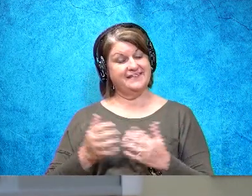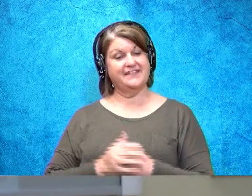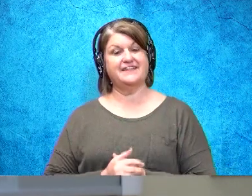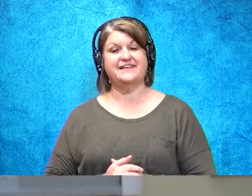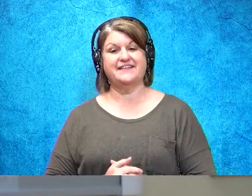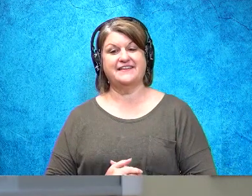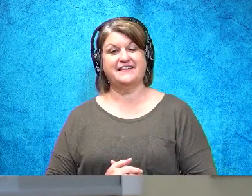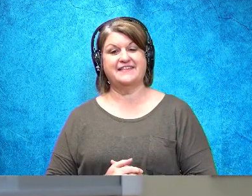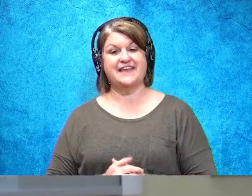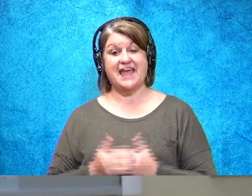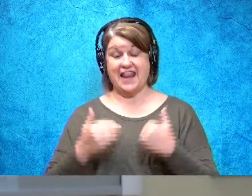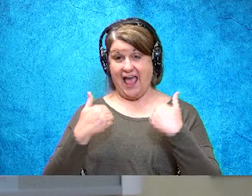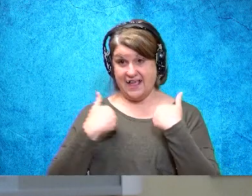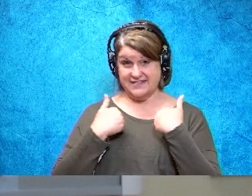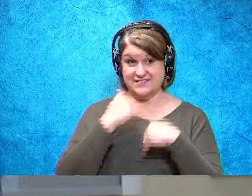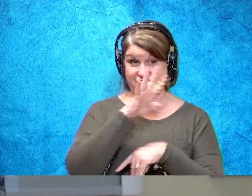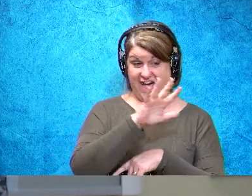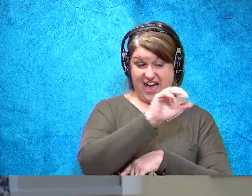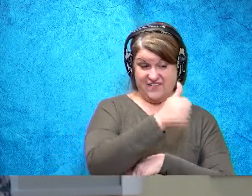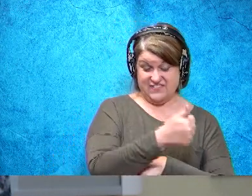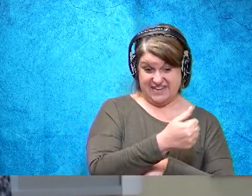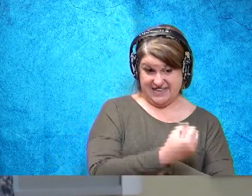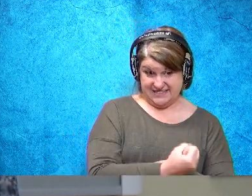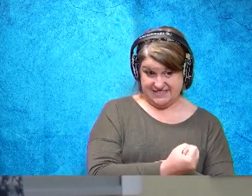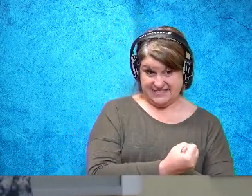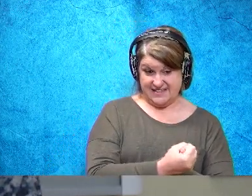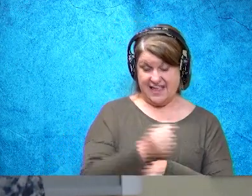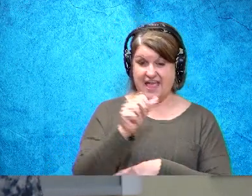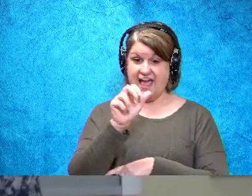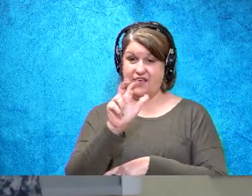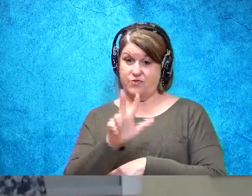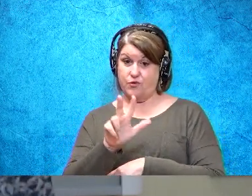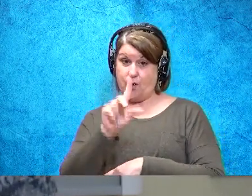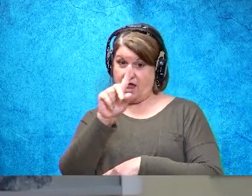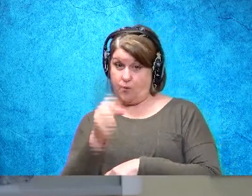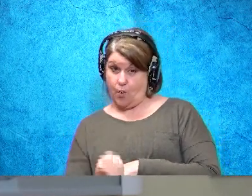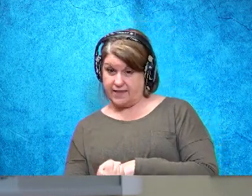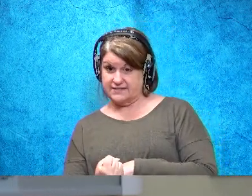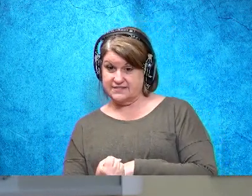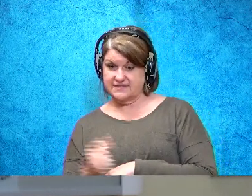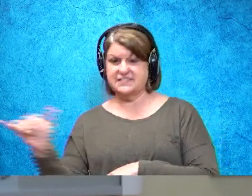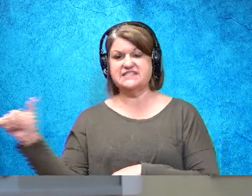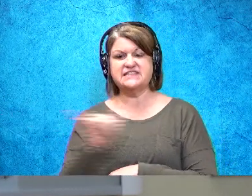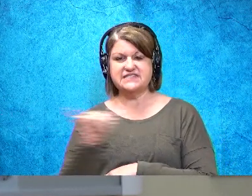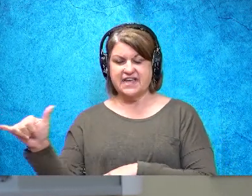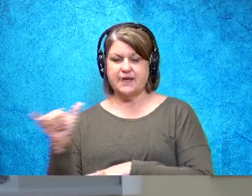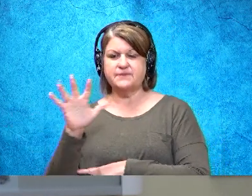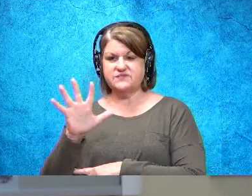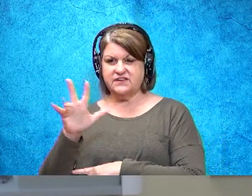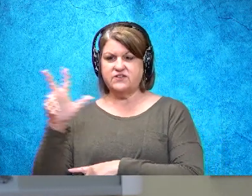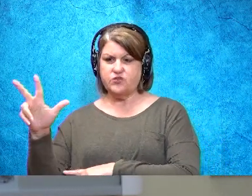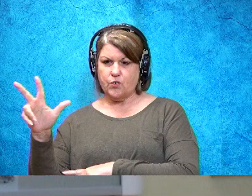This has 5 tens and 3 ones. It's the same as 53.